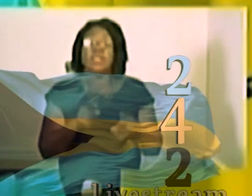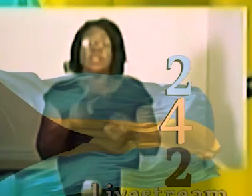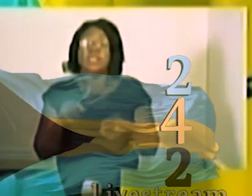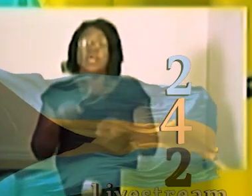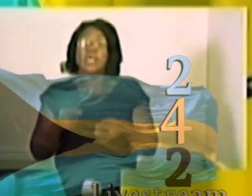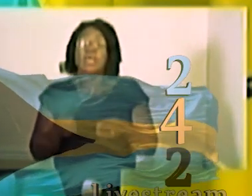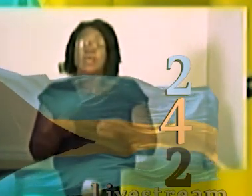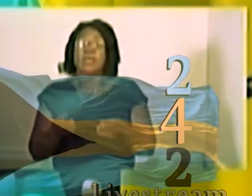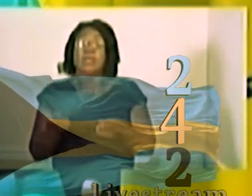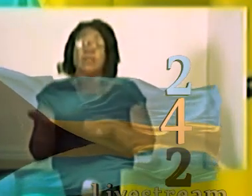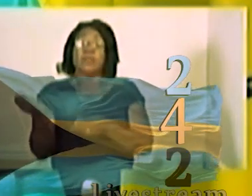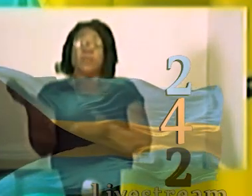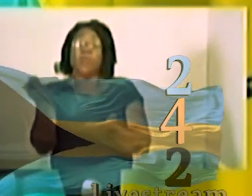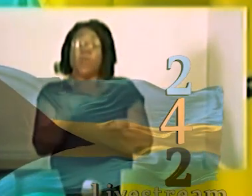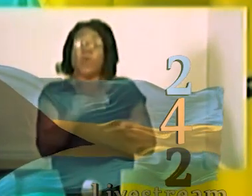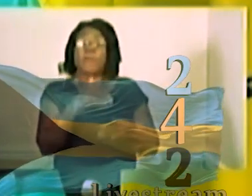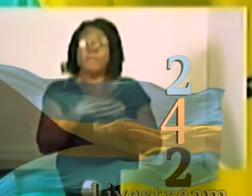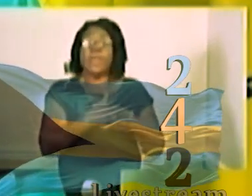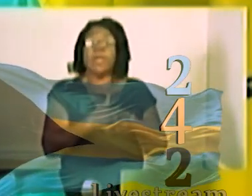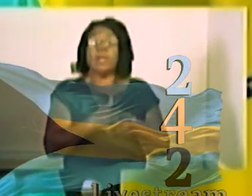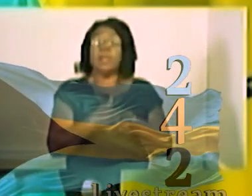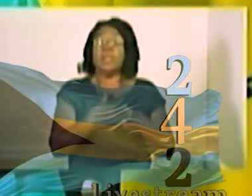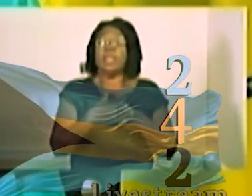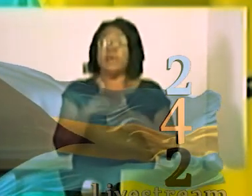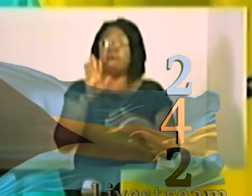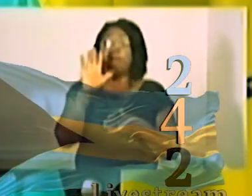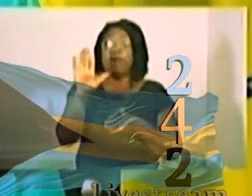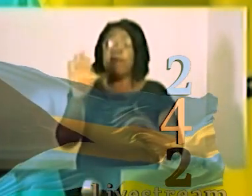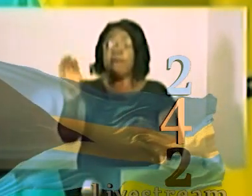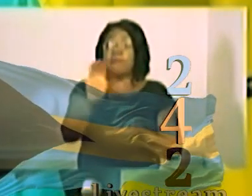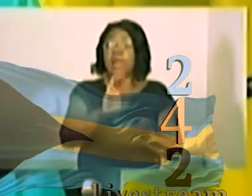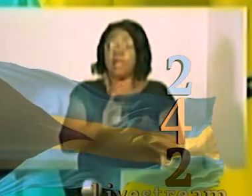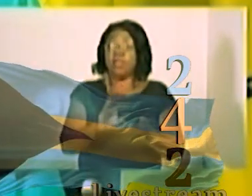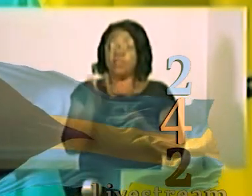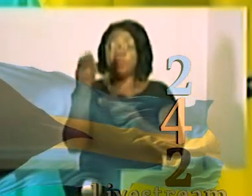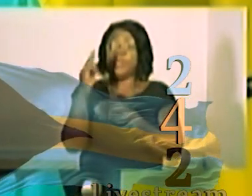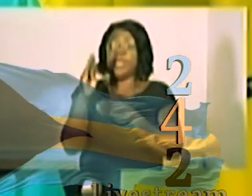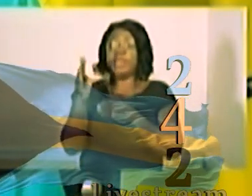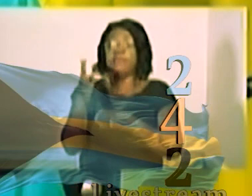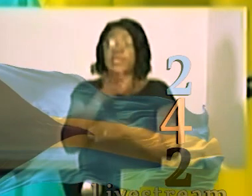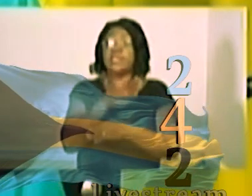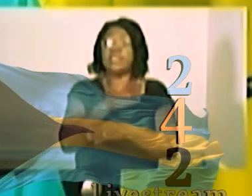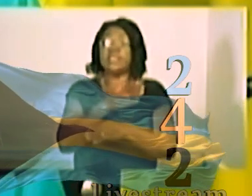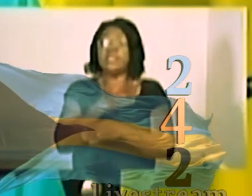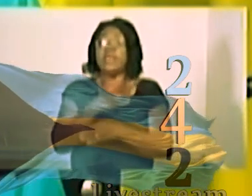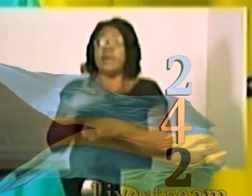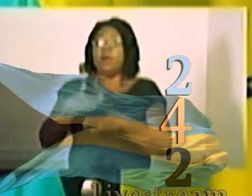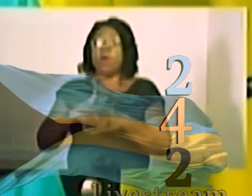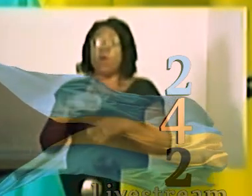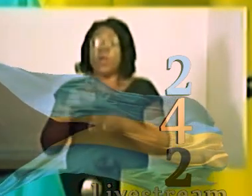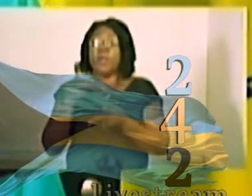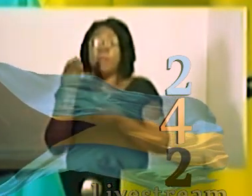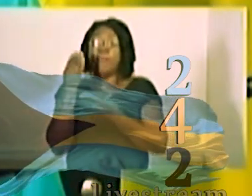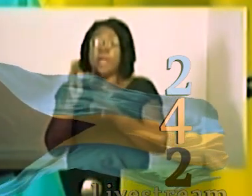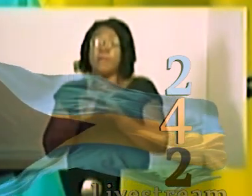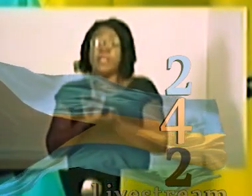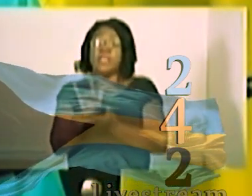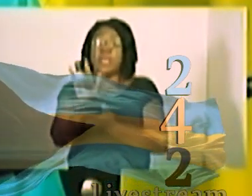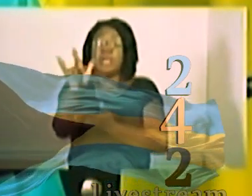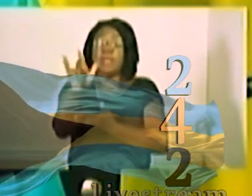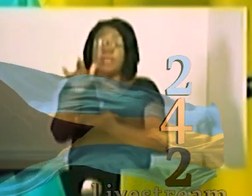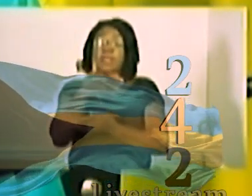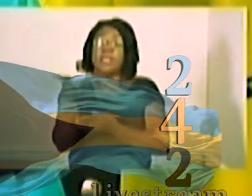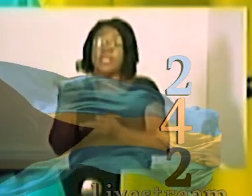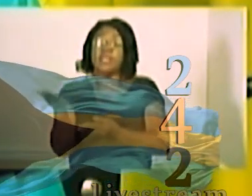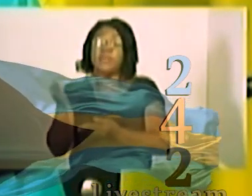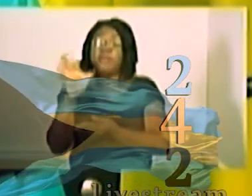return of close to 500 Bahamians and residents on Bahamas Air. There have been